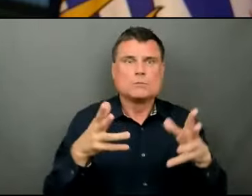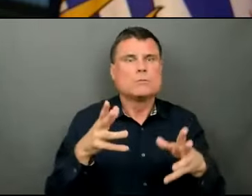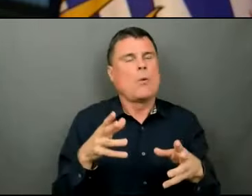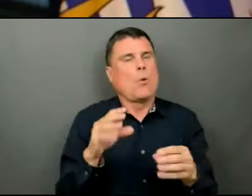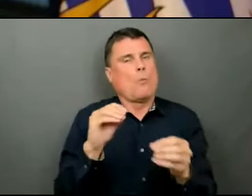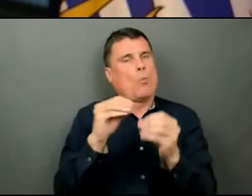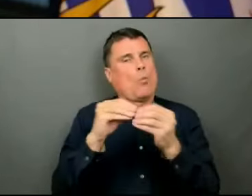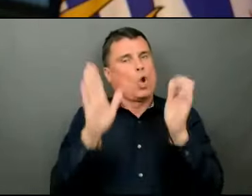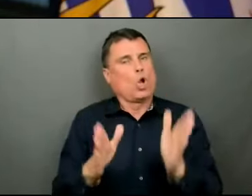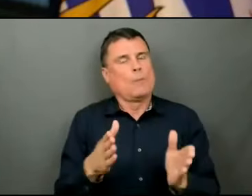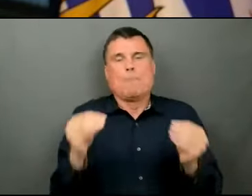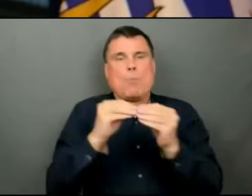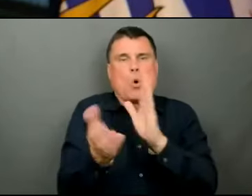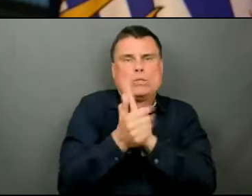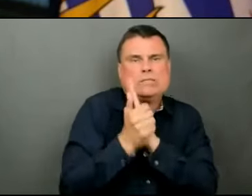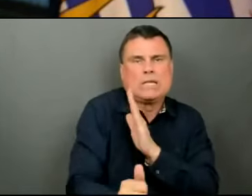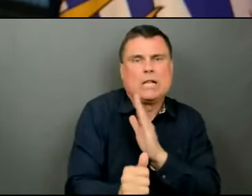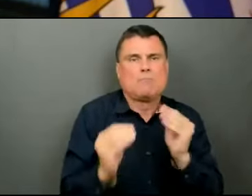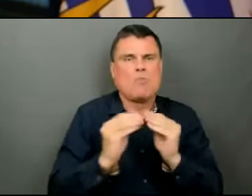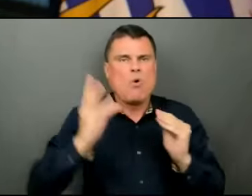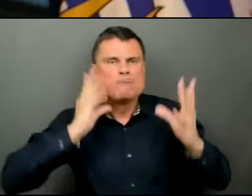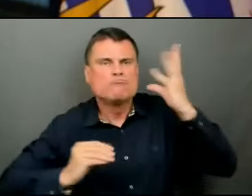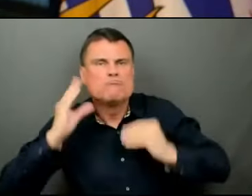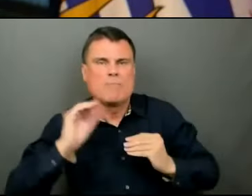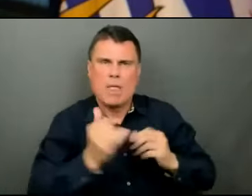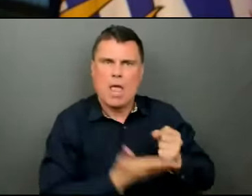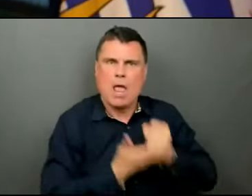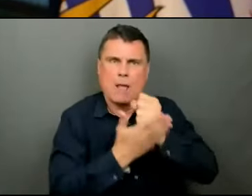human benefit to this capital project